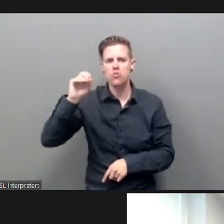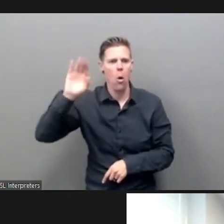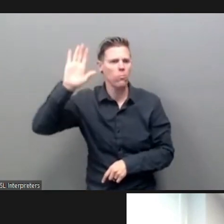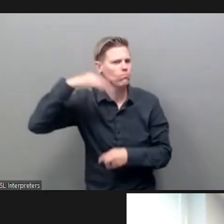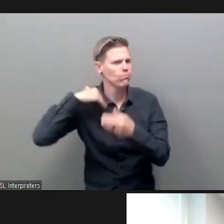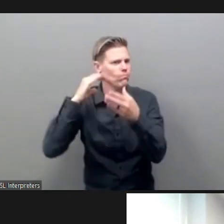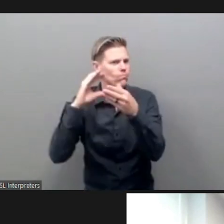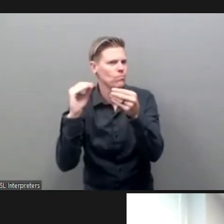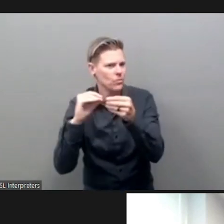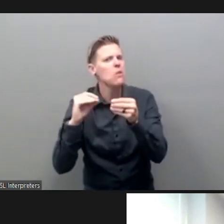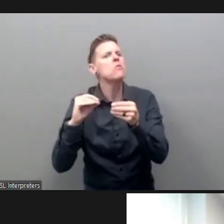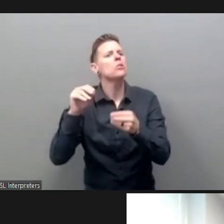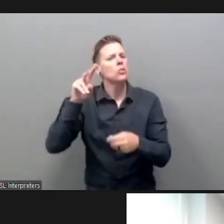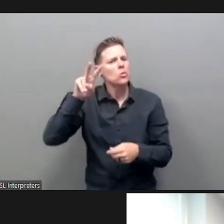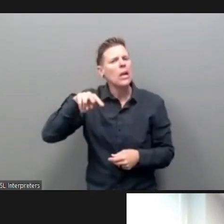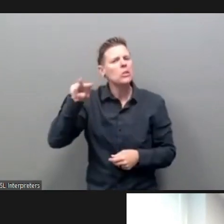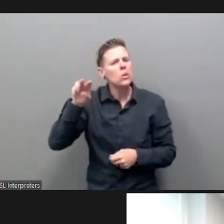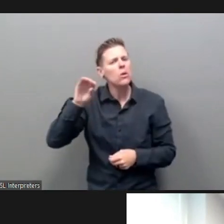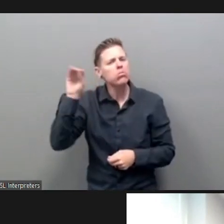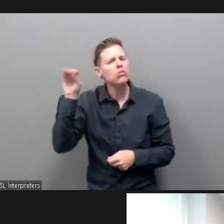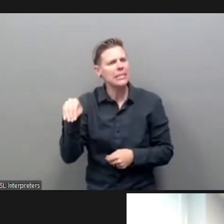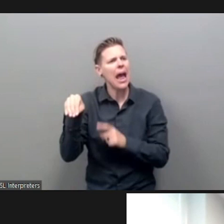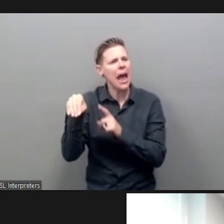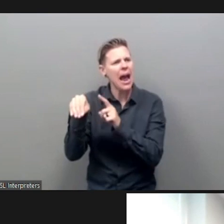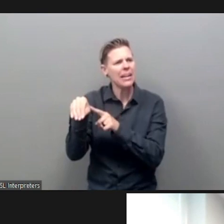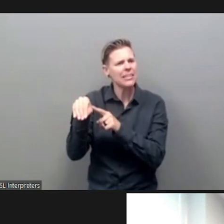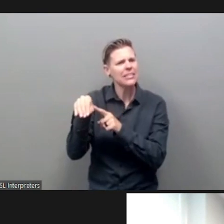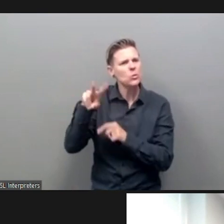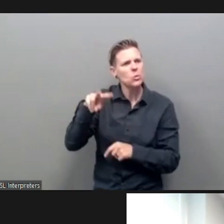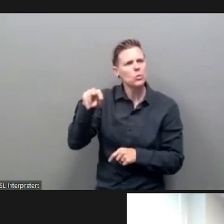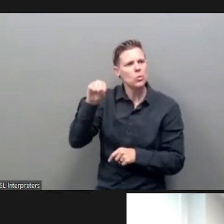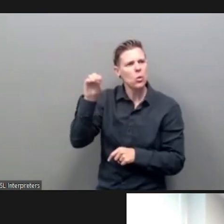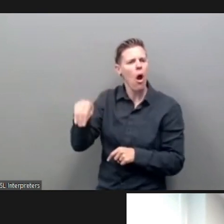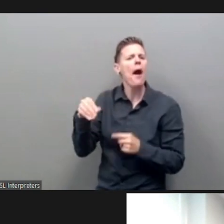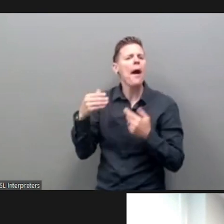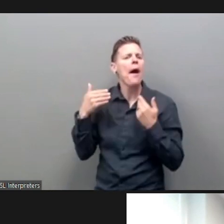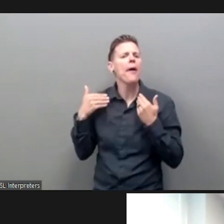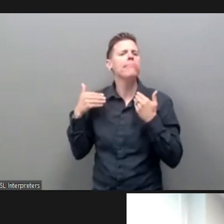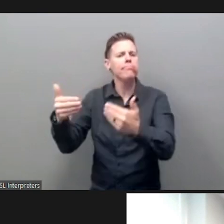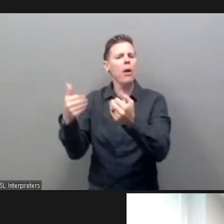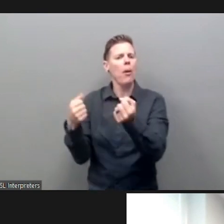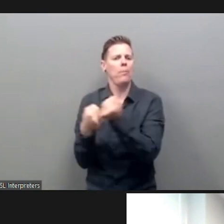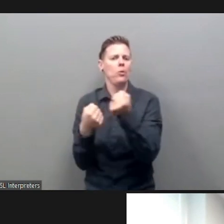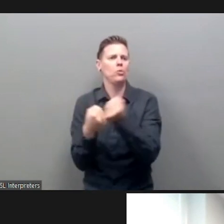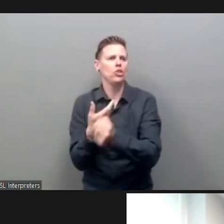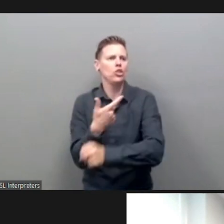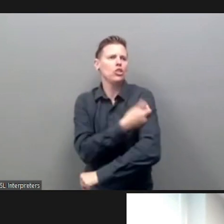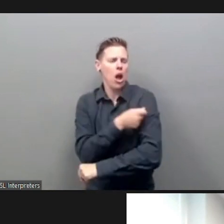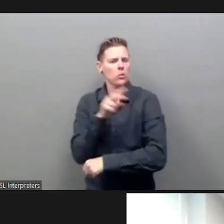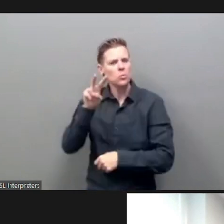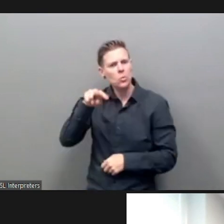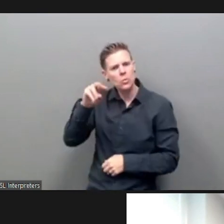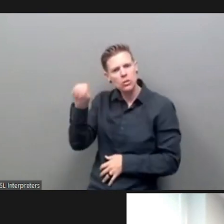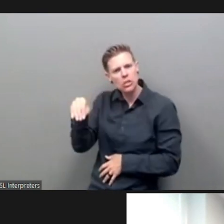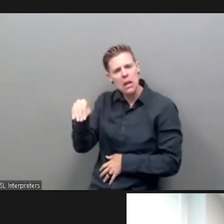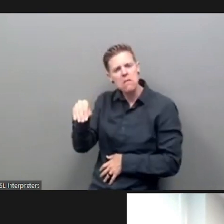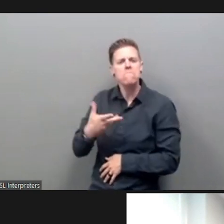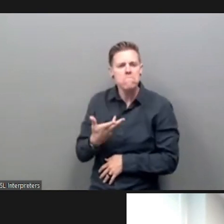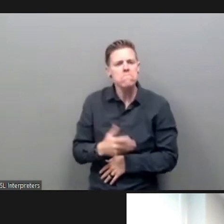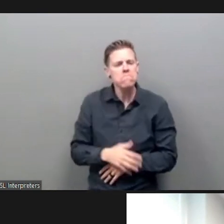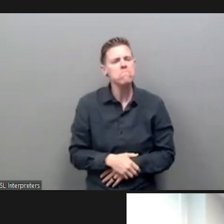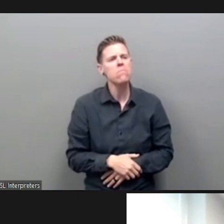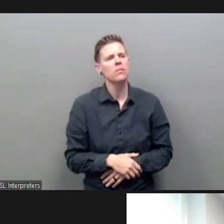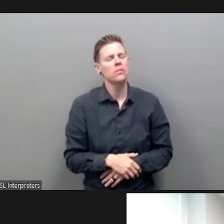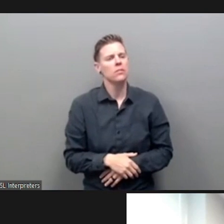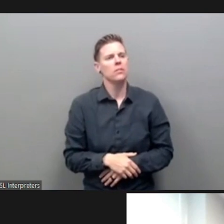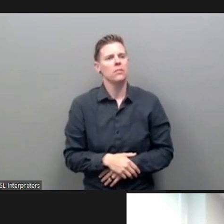22% of people decided to get their booster shot. We have made availability throughout the state to